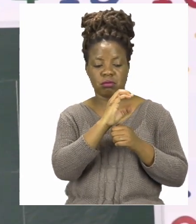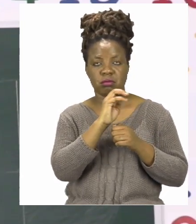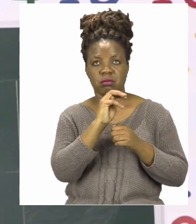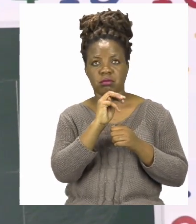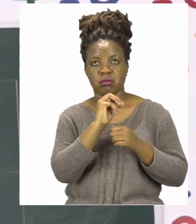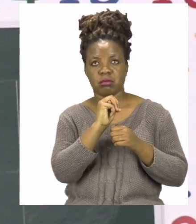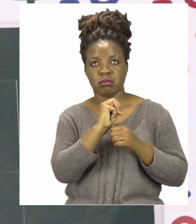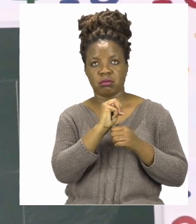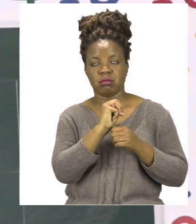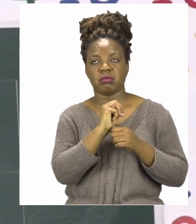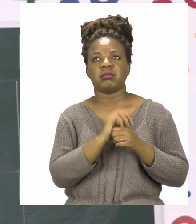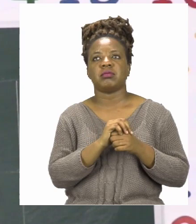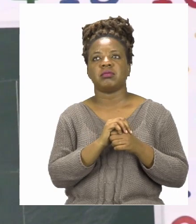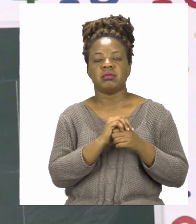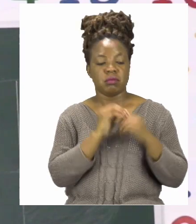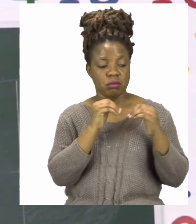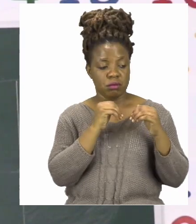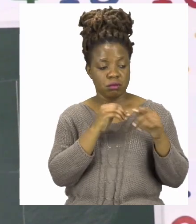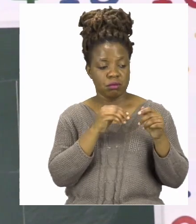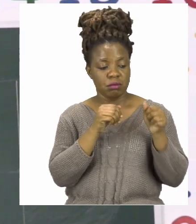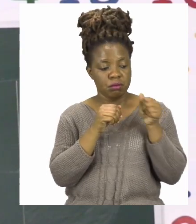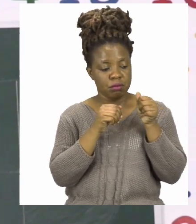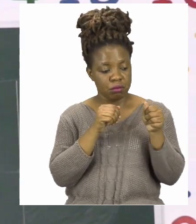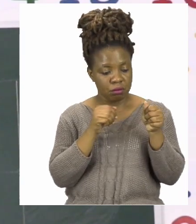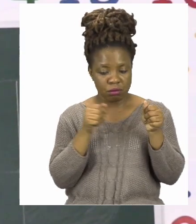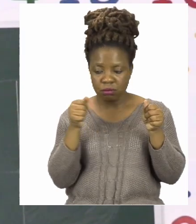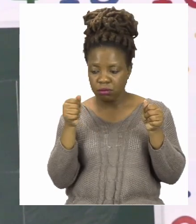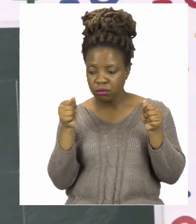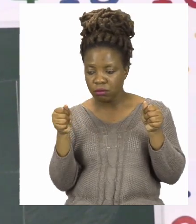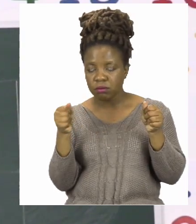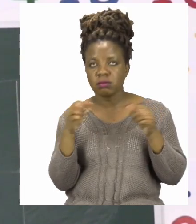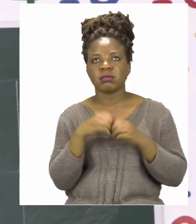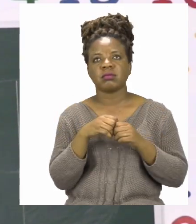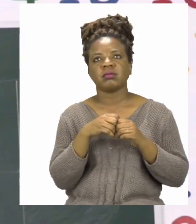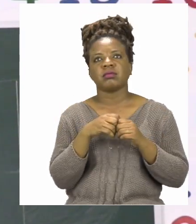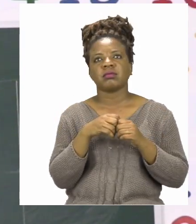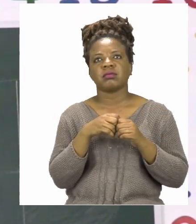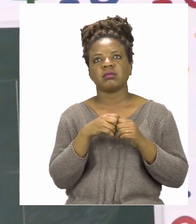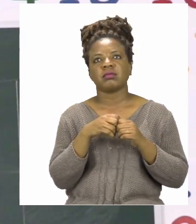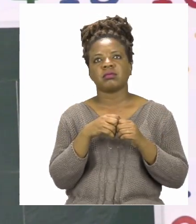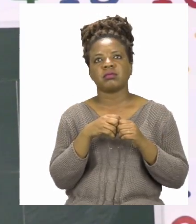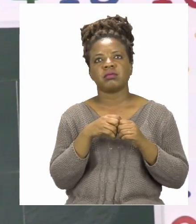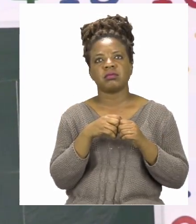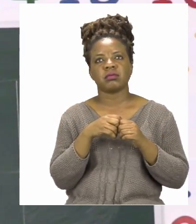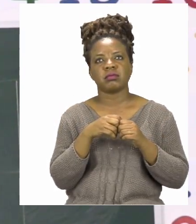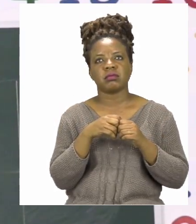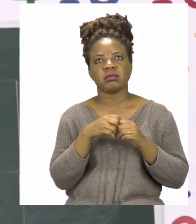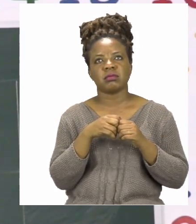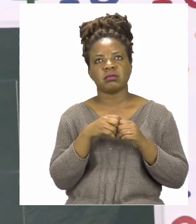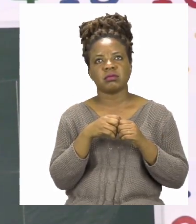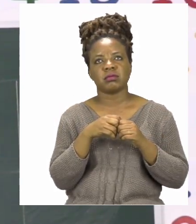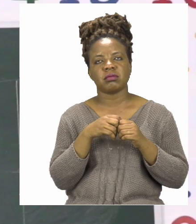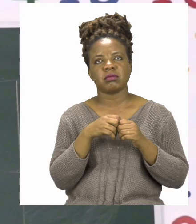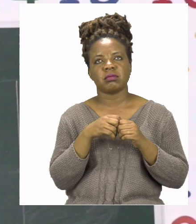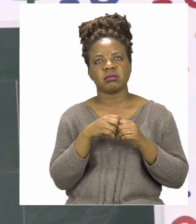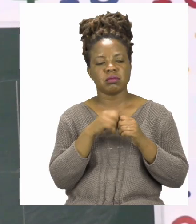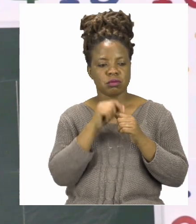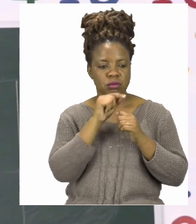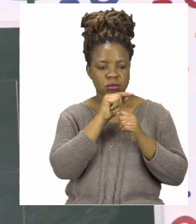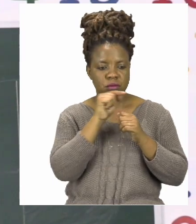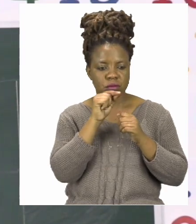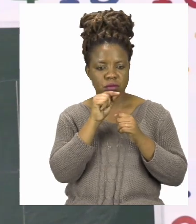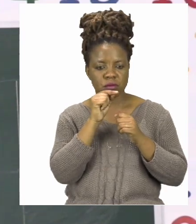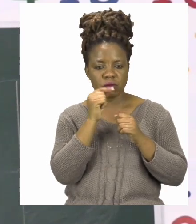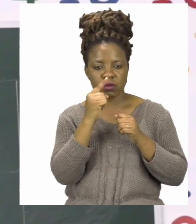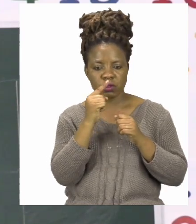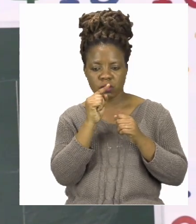where you will begin your measurement. Each line is 1 centimeter. And once you